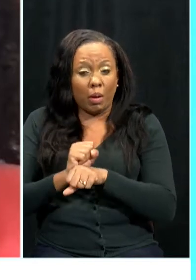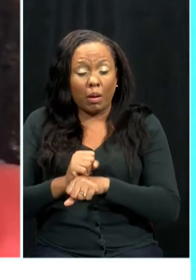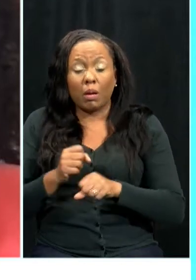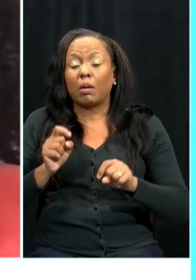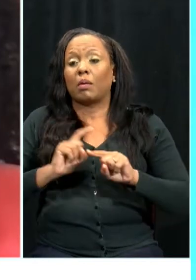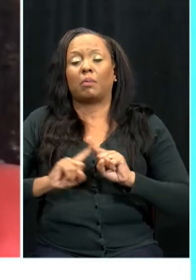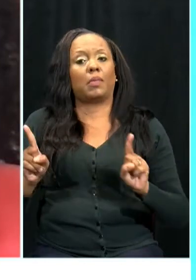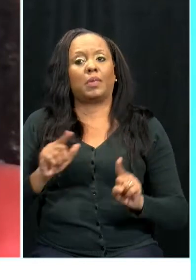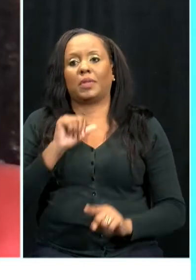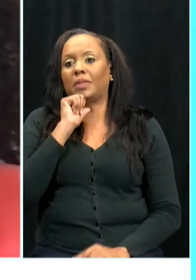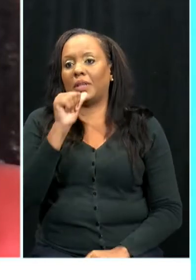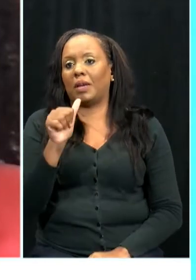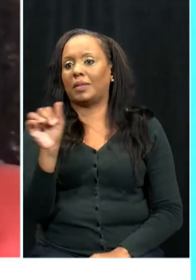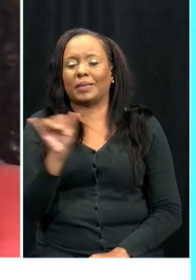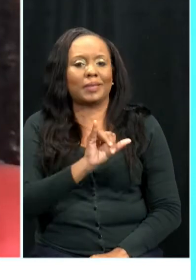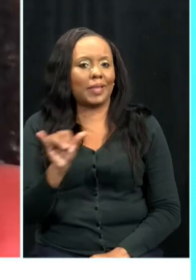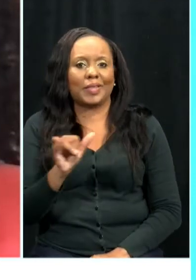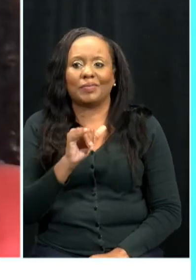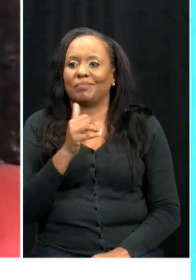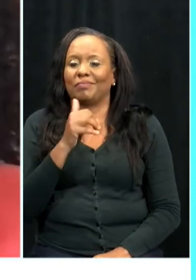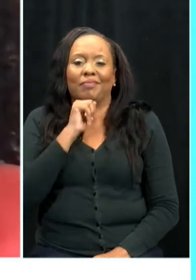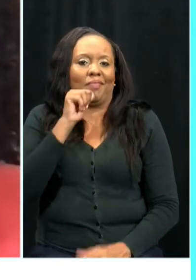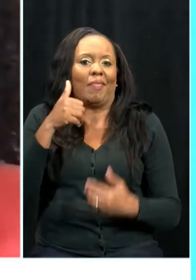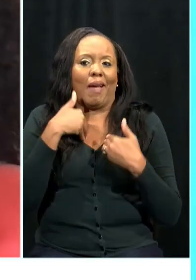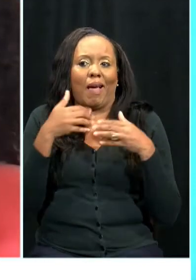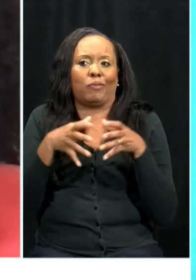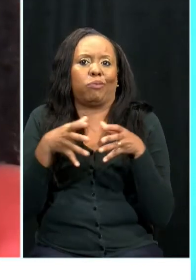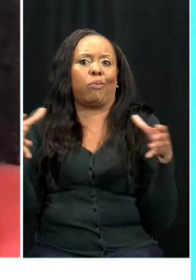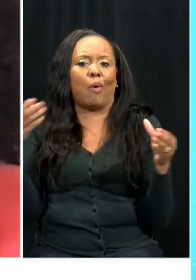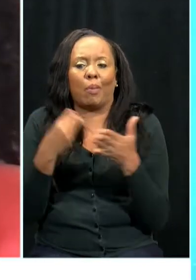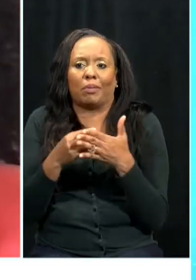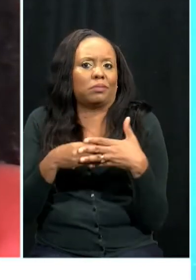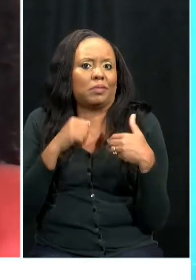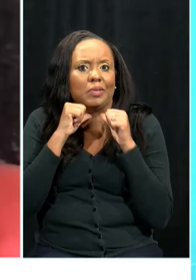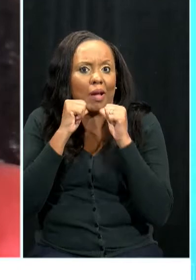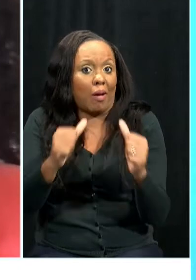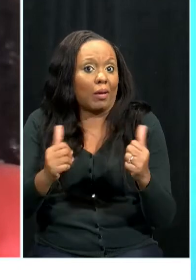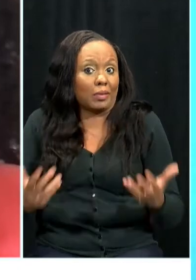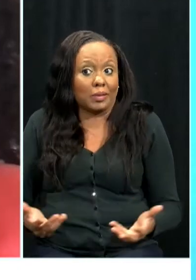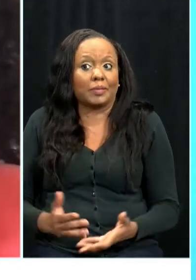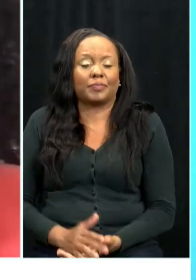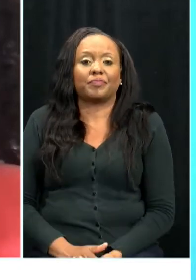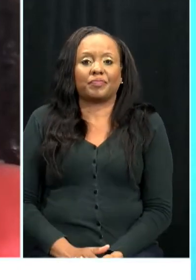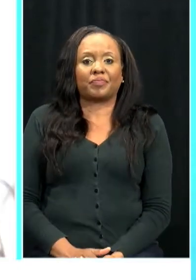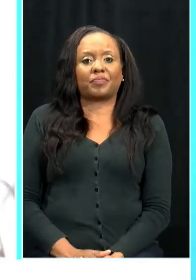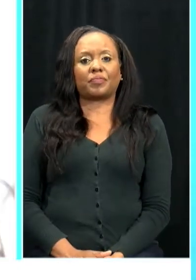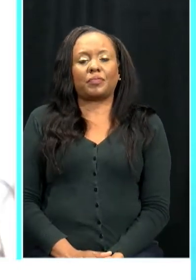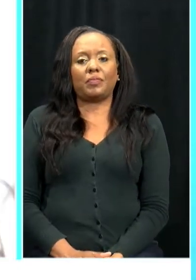the same level The of same coverage. coverage. We have been sending